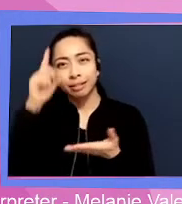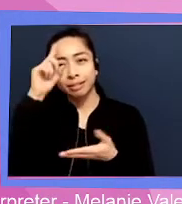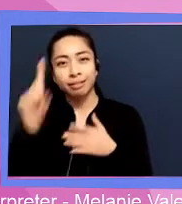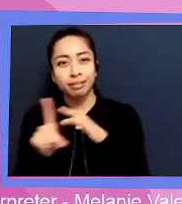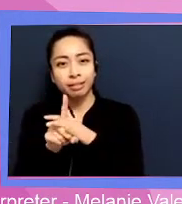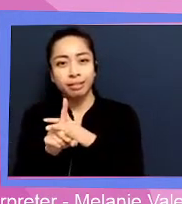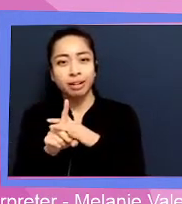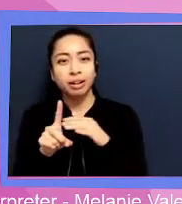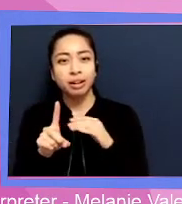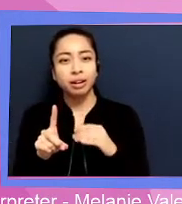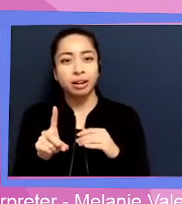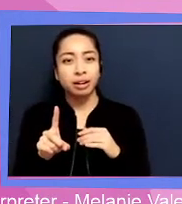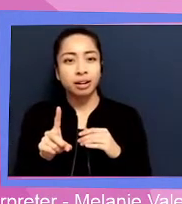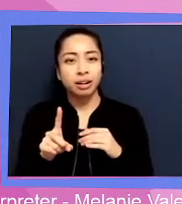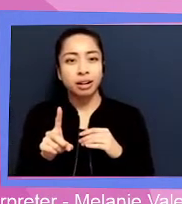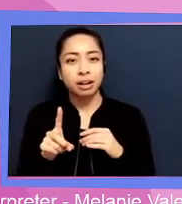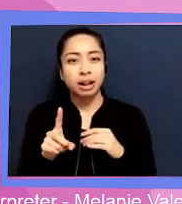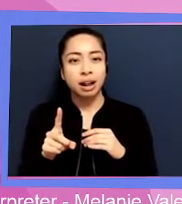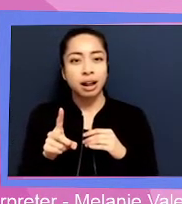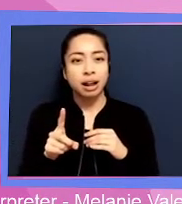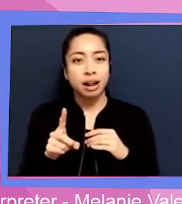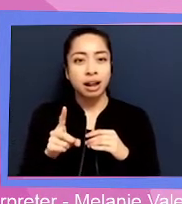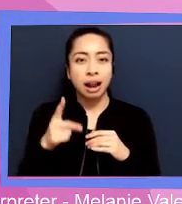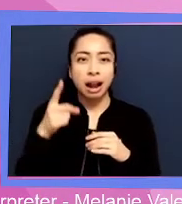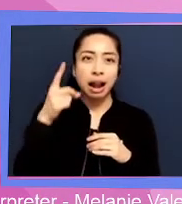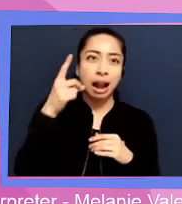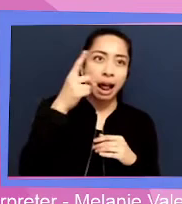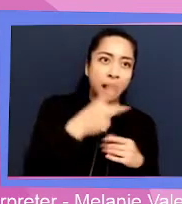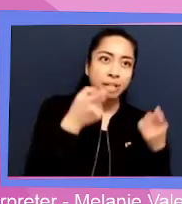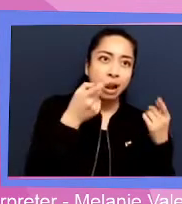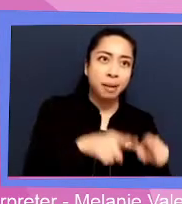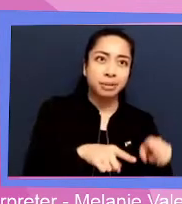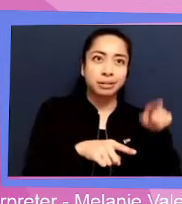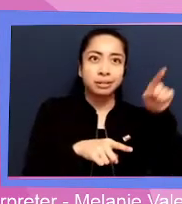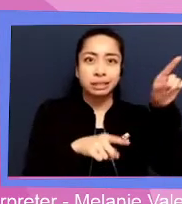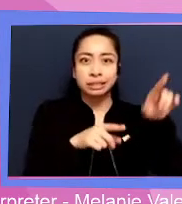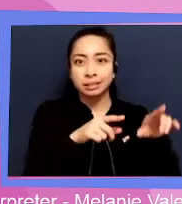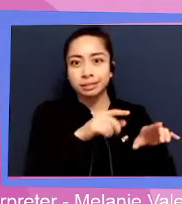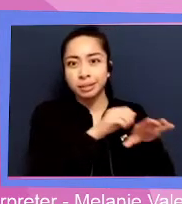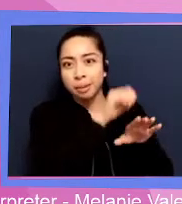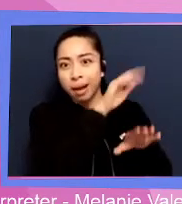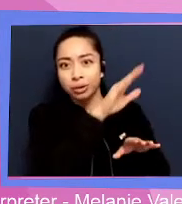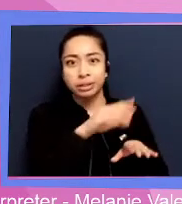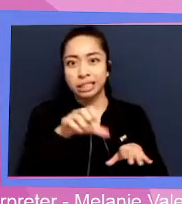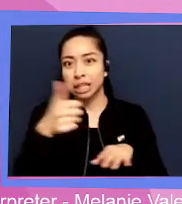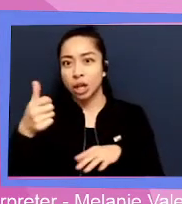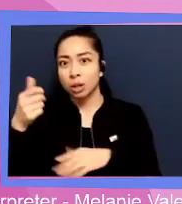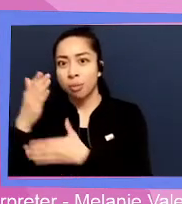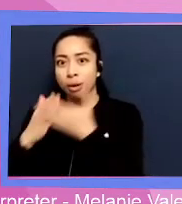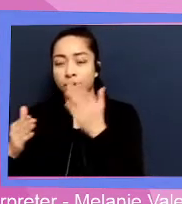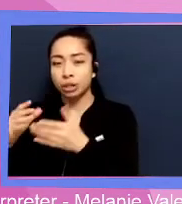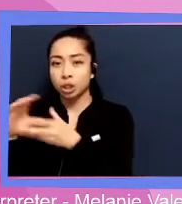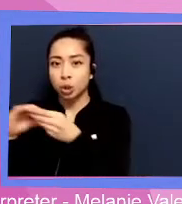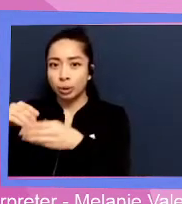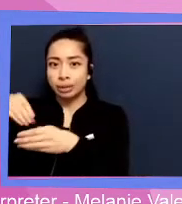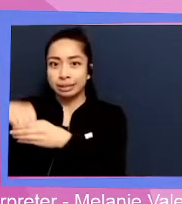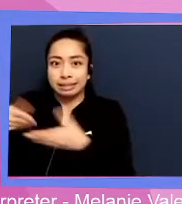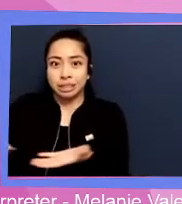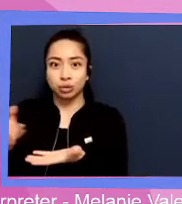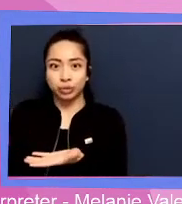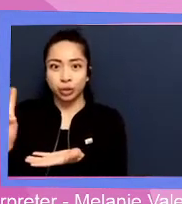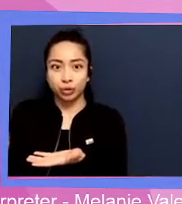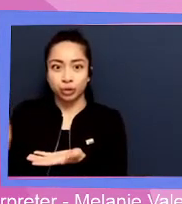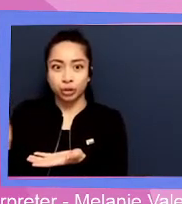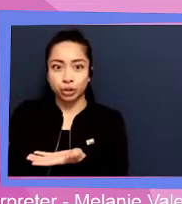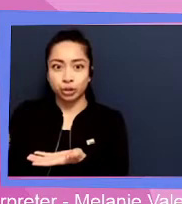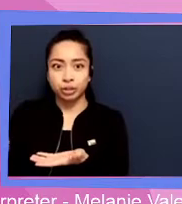could set, because half of the book is set in Damascus and the other half is set in Vancouver. And literally there are 20 chapters and there, 10 of